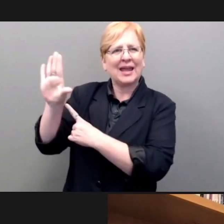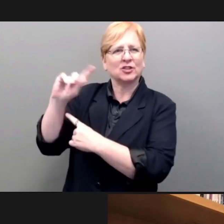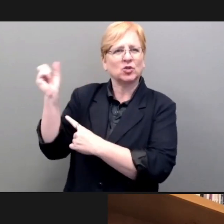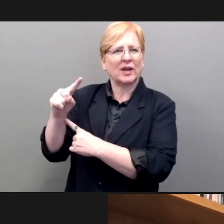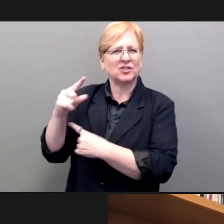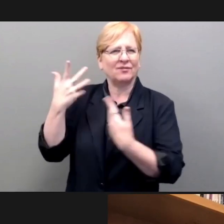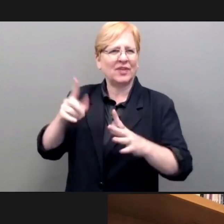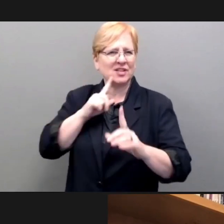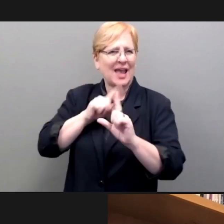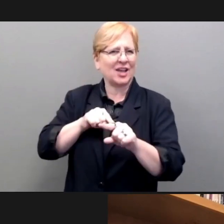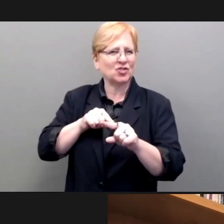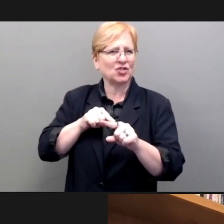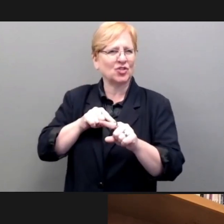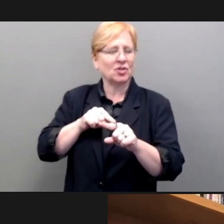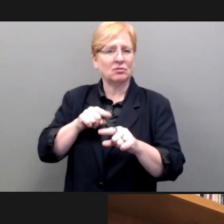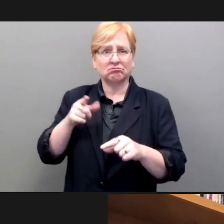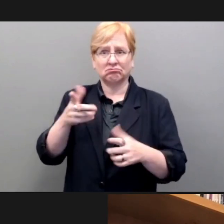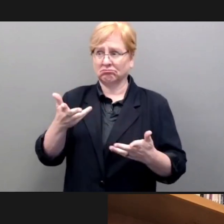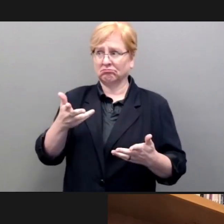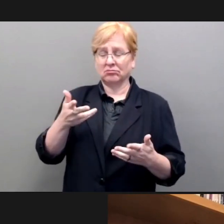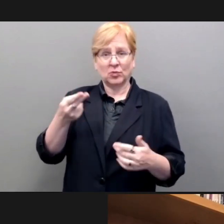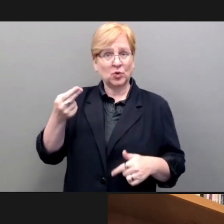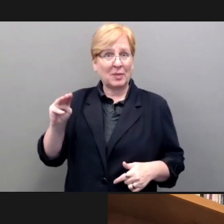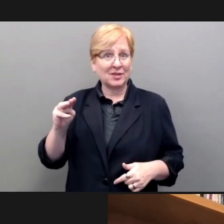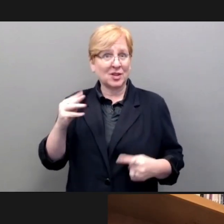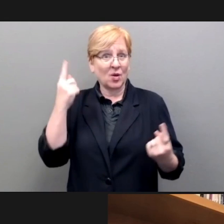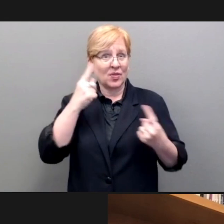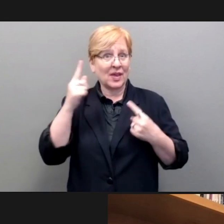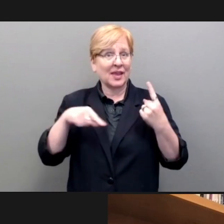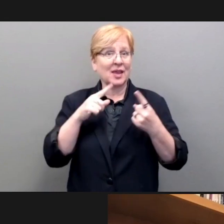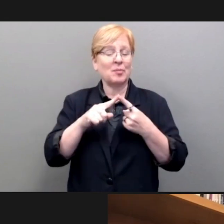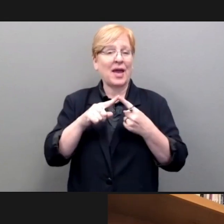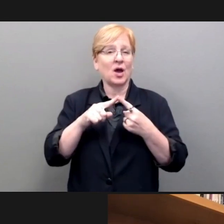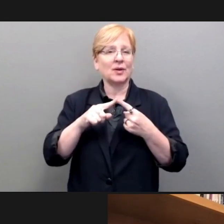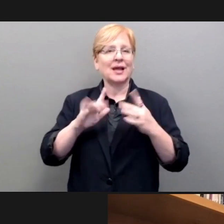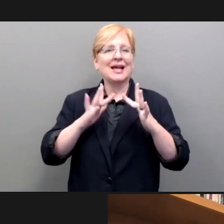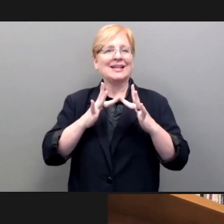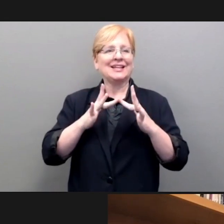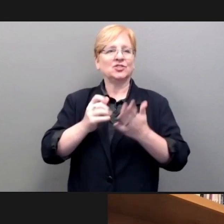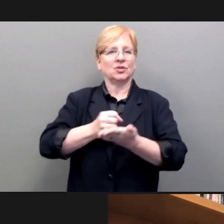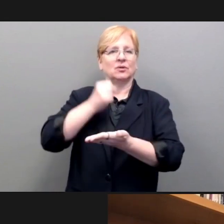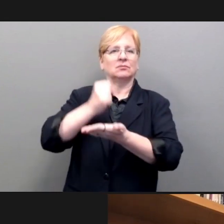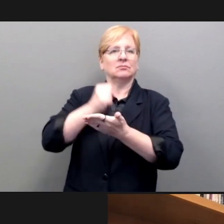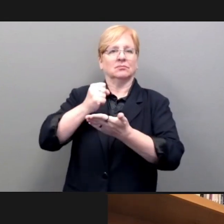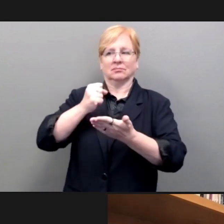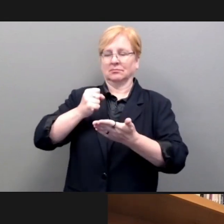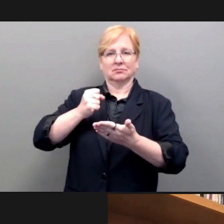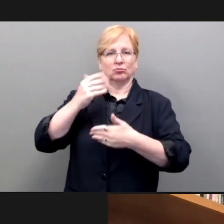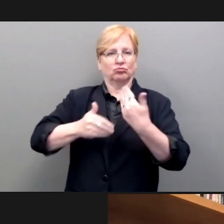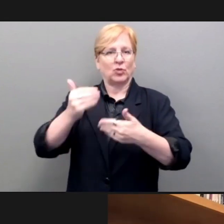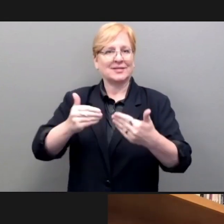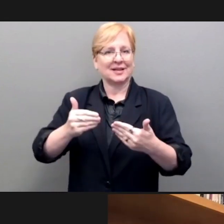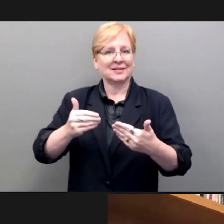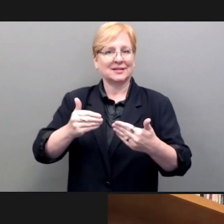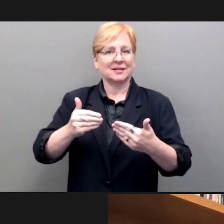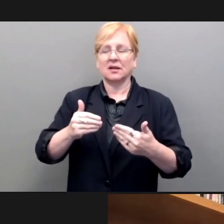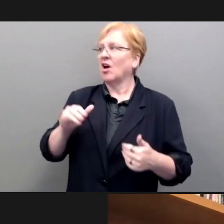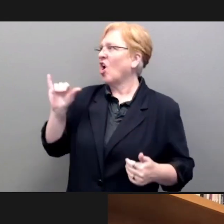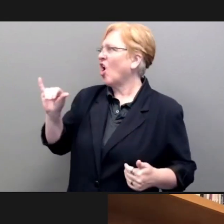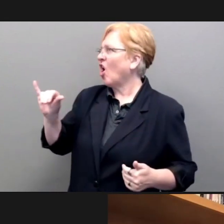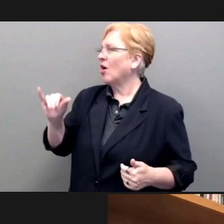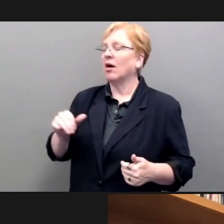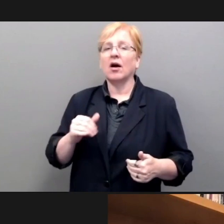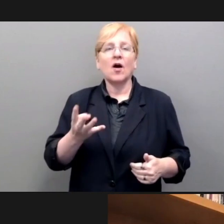is considering any kind of digital certification process. I think 4 states have them and